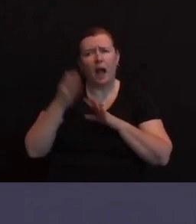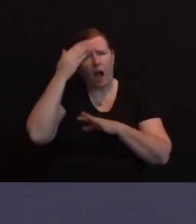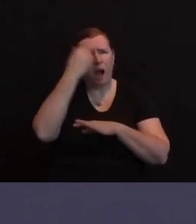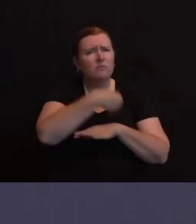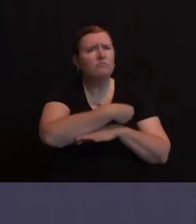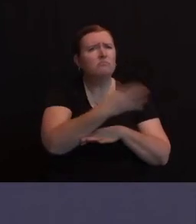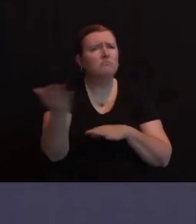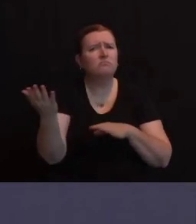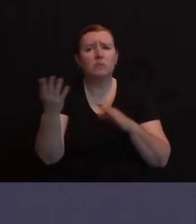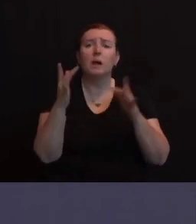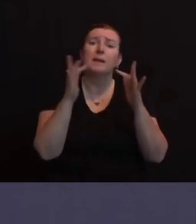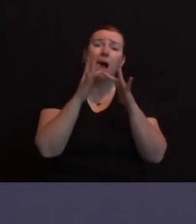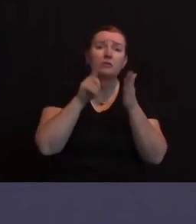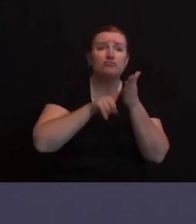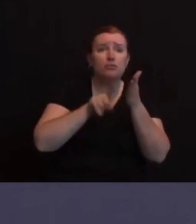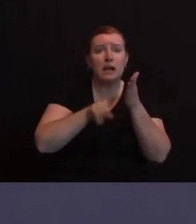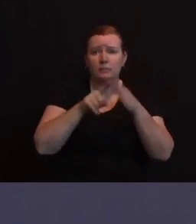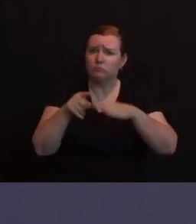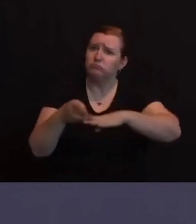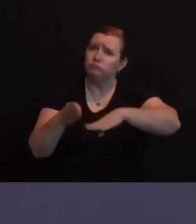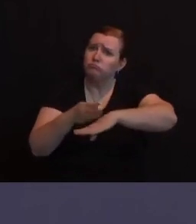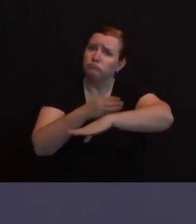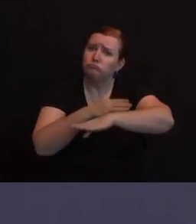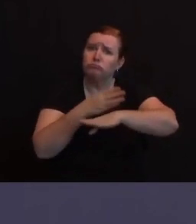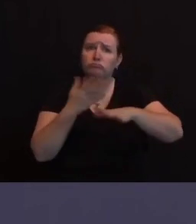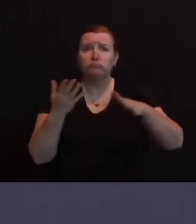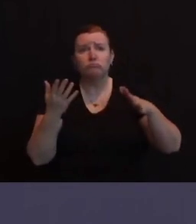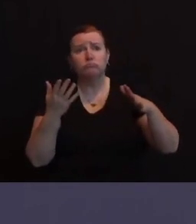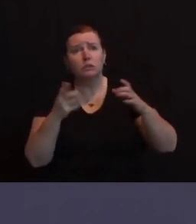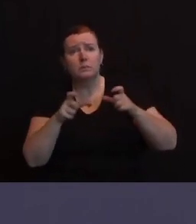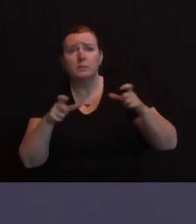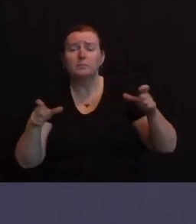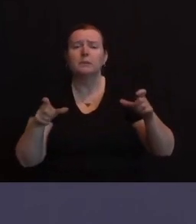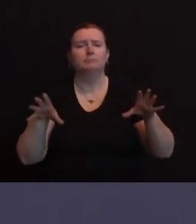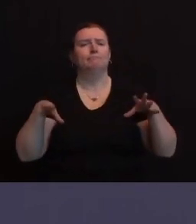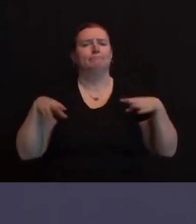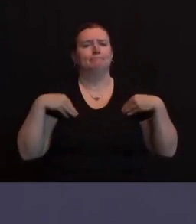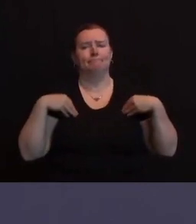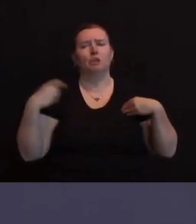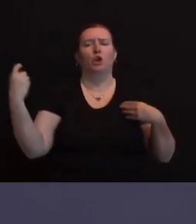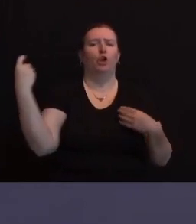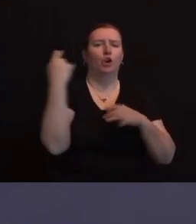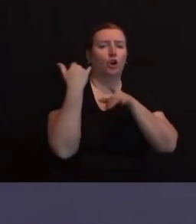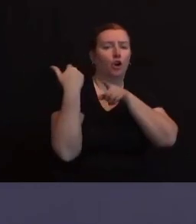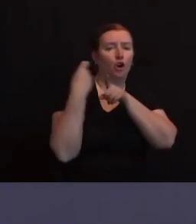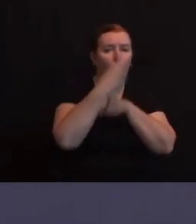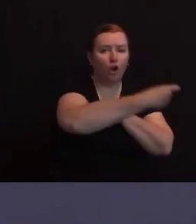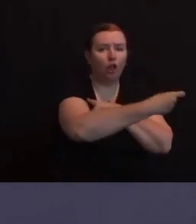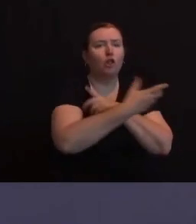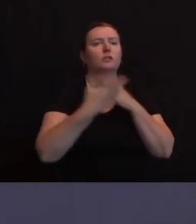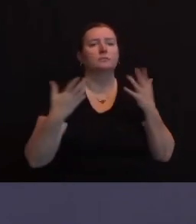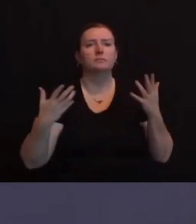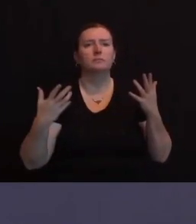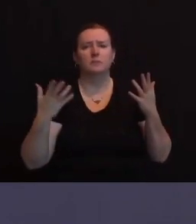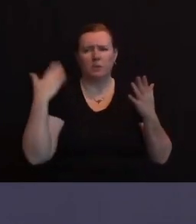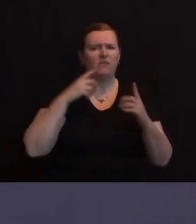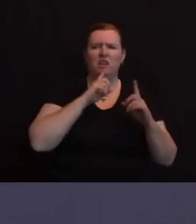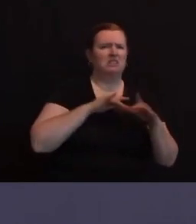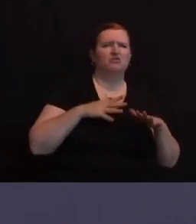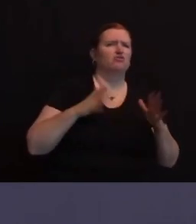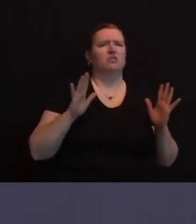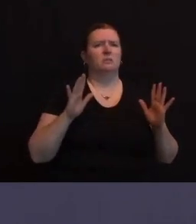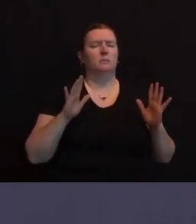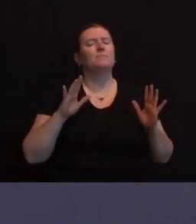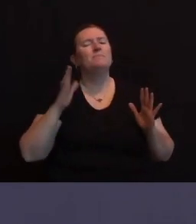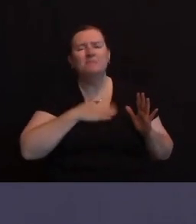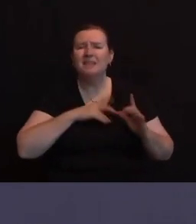tracing was making in terms of folks taking the call the other day. It's not where it needs to be. It's quite clear it's not where